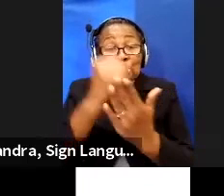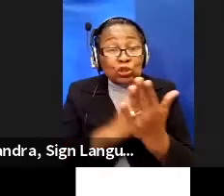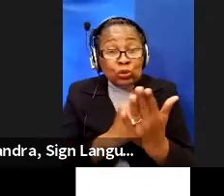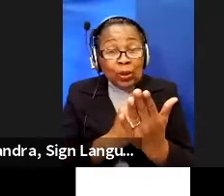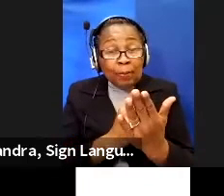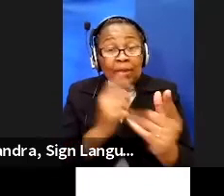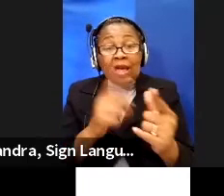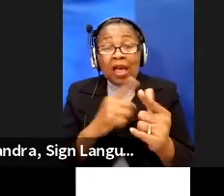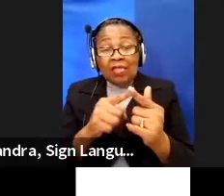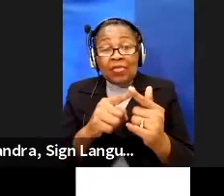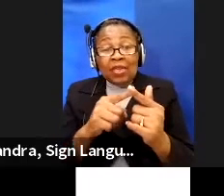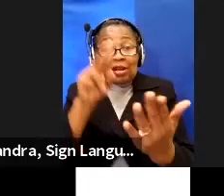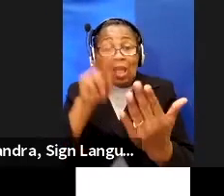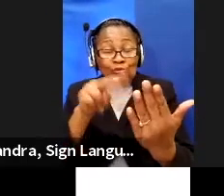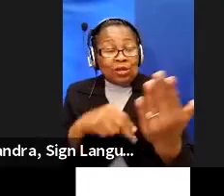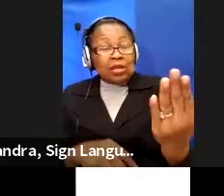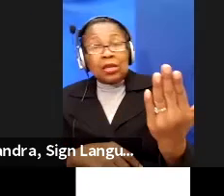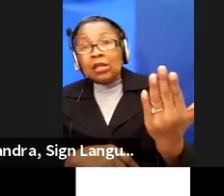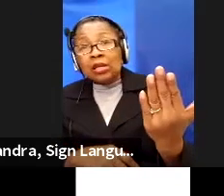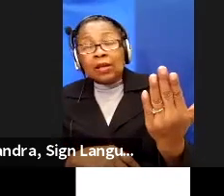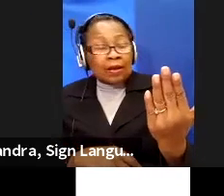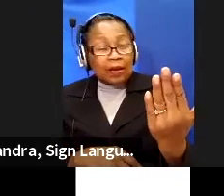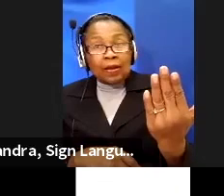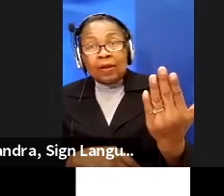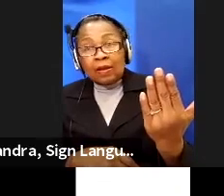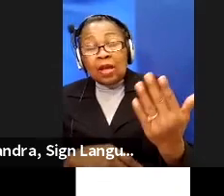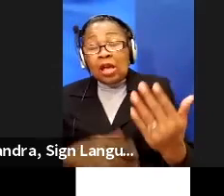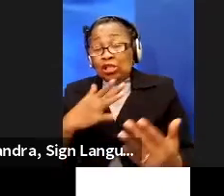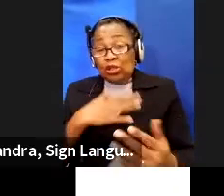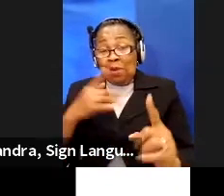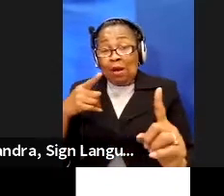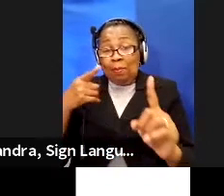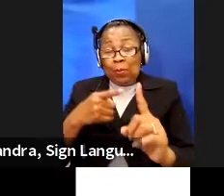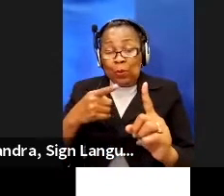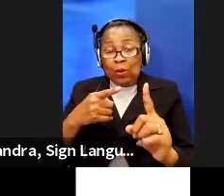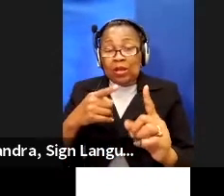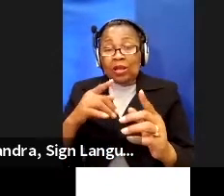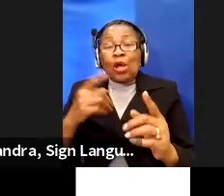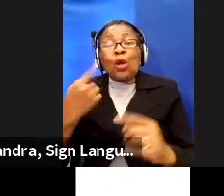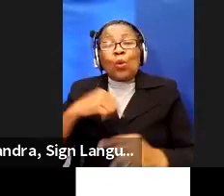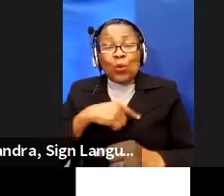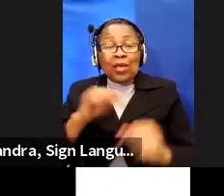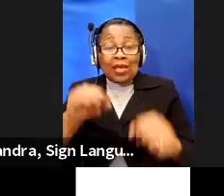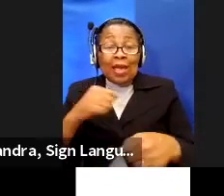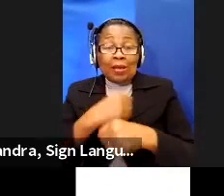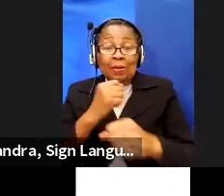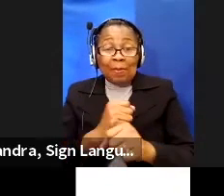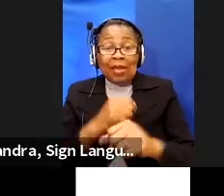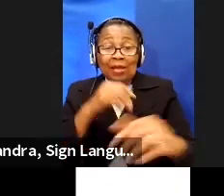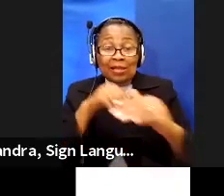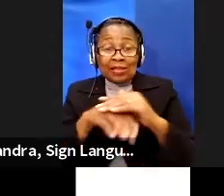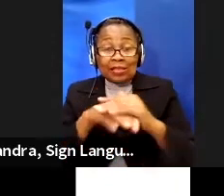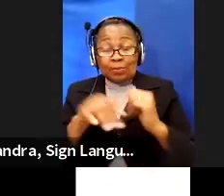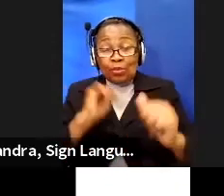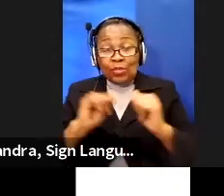then I read the PDF of the script. And so my point is we can make accessible theater happen. And